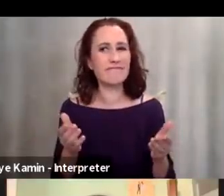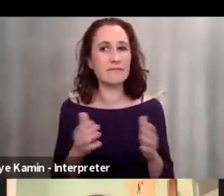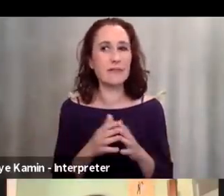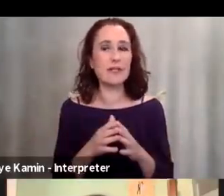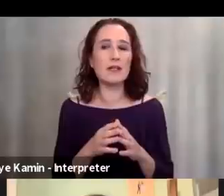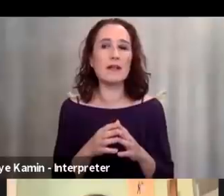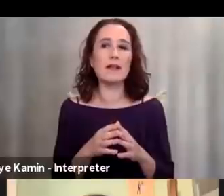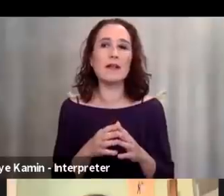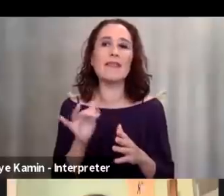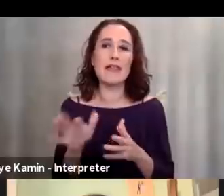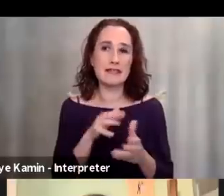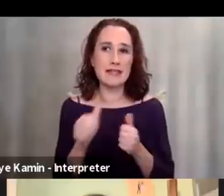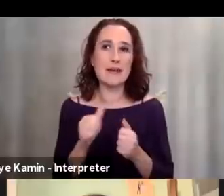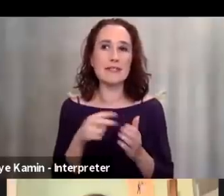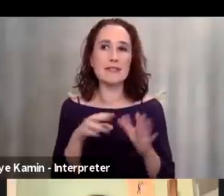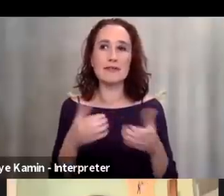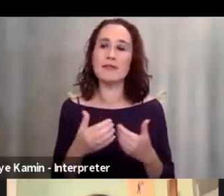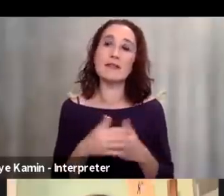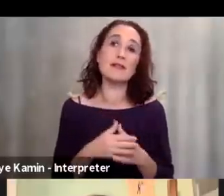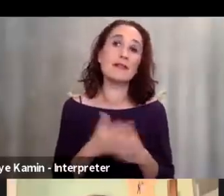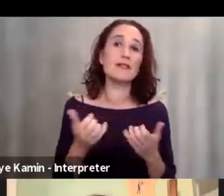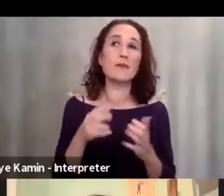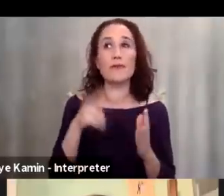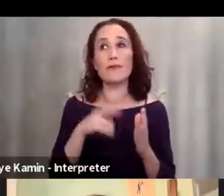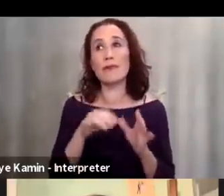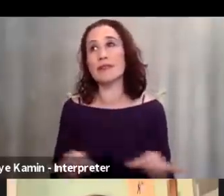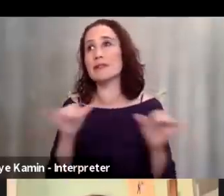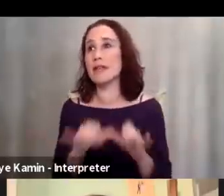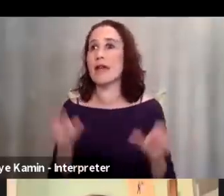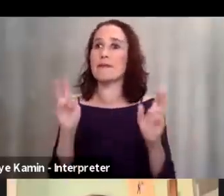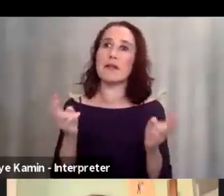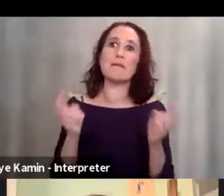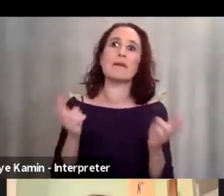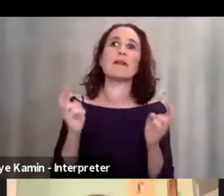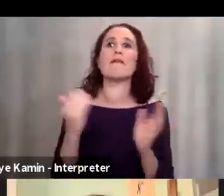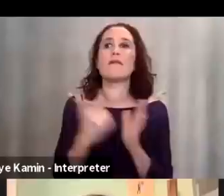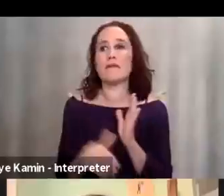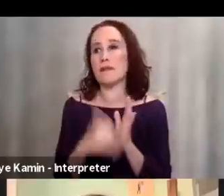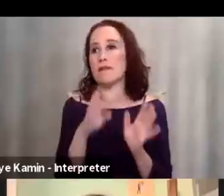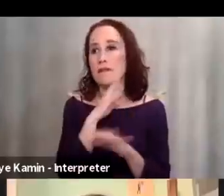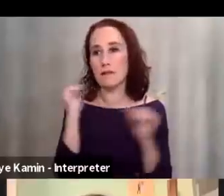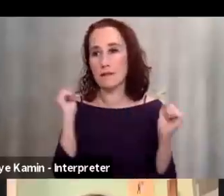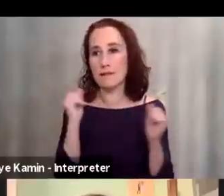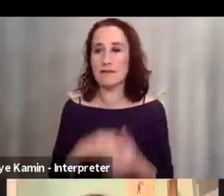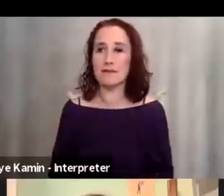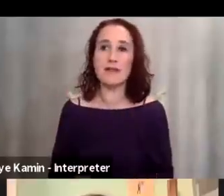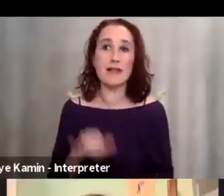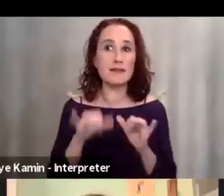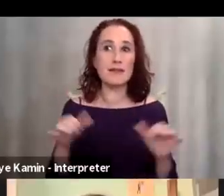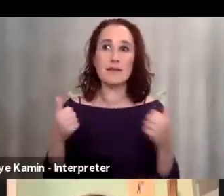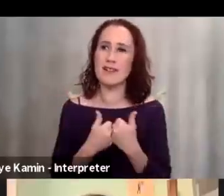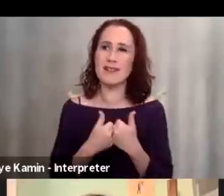a lot of damage to our readers, because who wants to keep reading about the same kind of challenges?